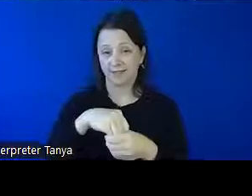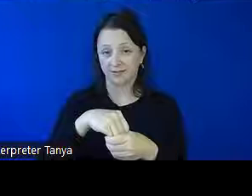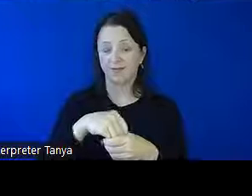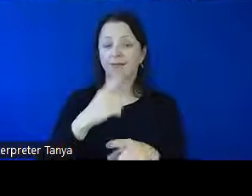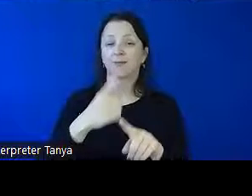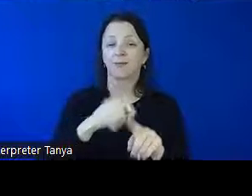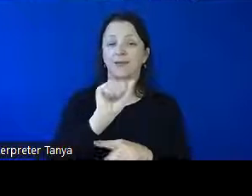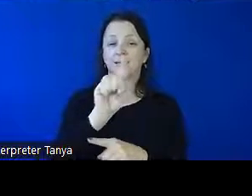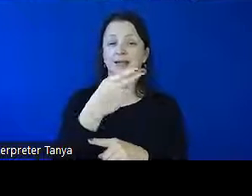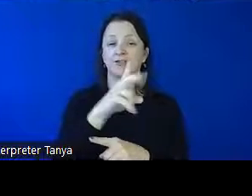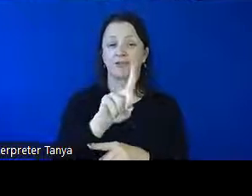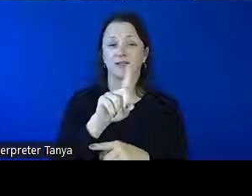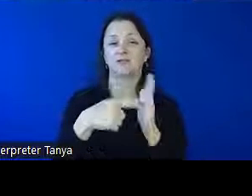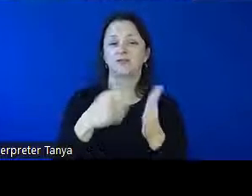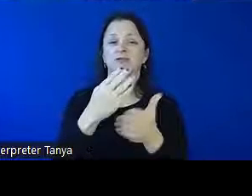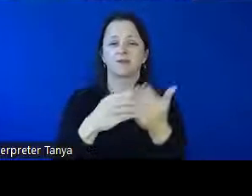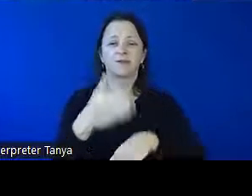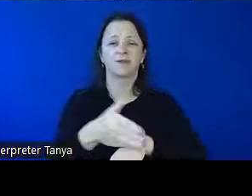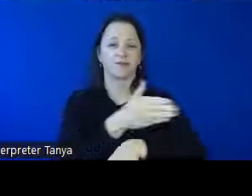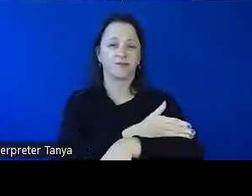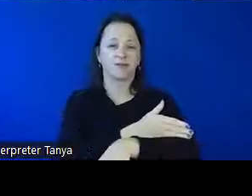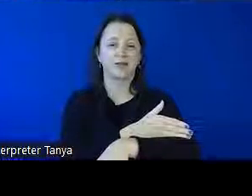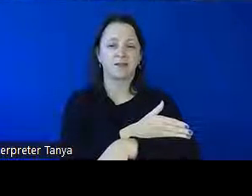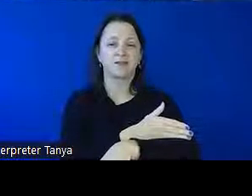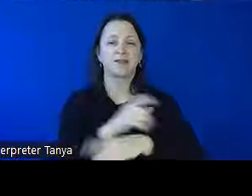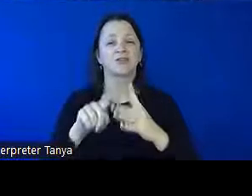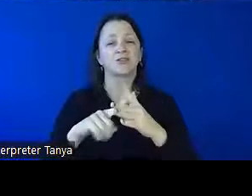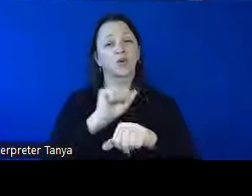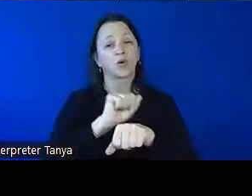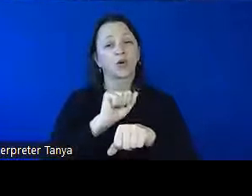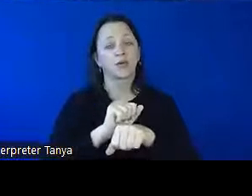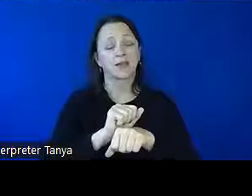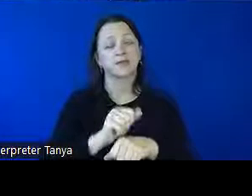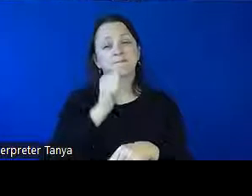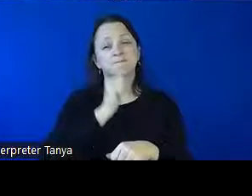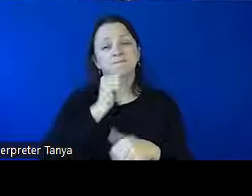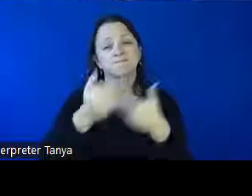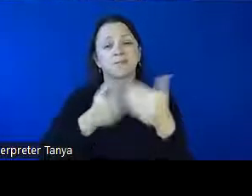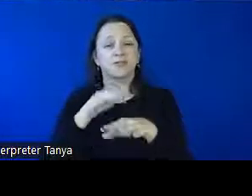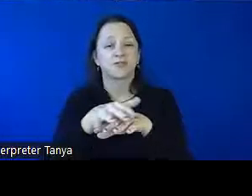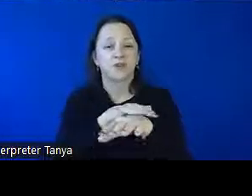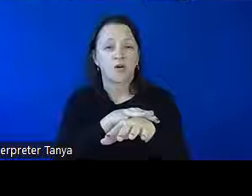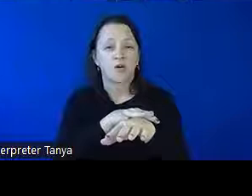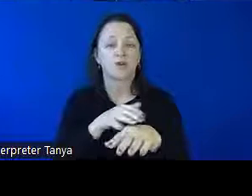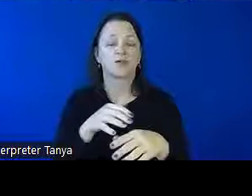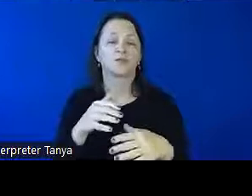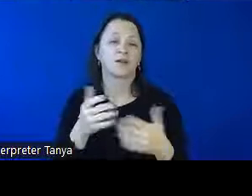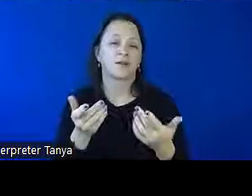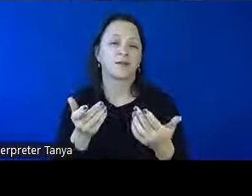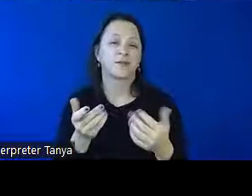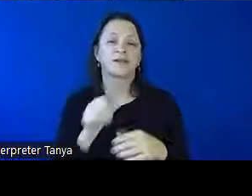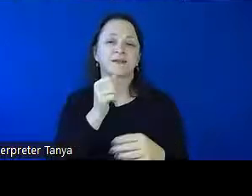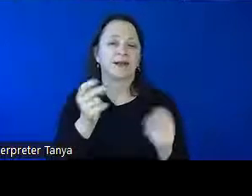ADHD show some improvement. It's slower to start working. It's slower to start working. It's